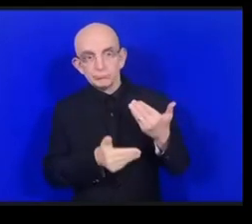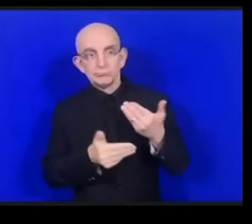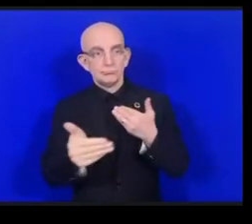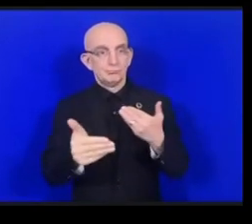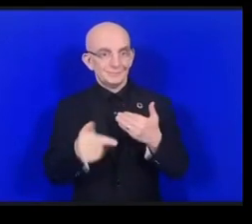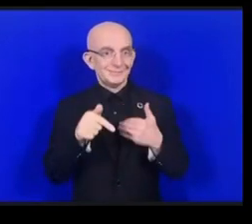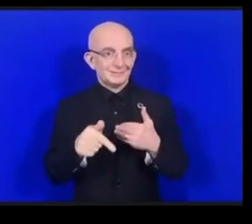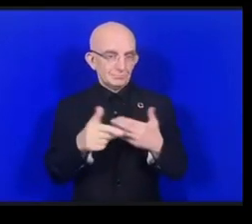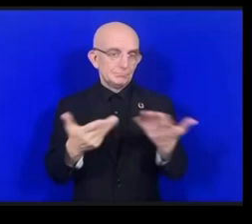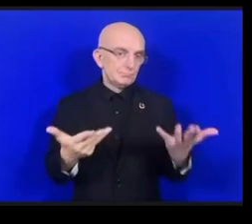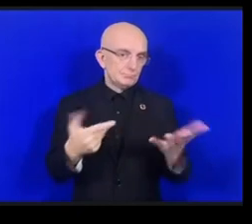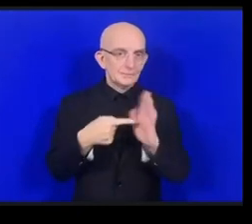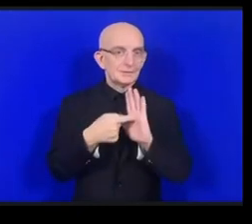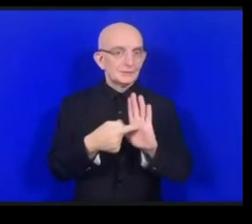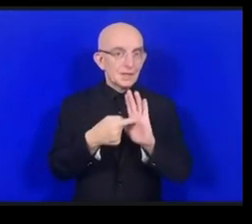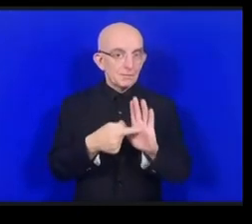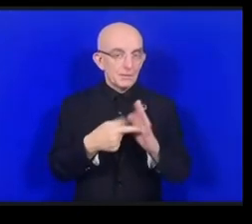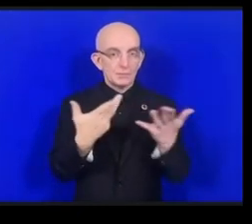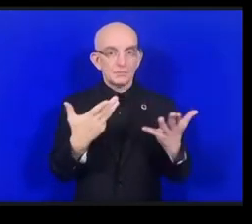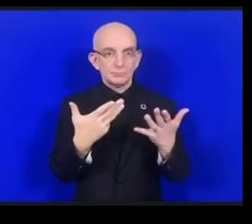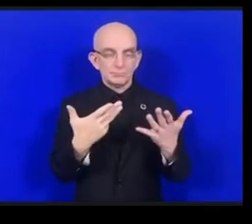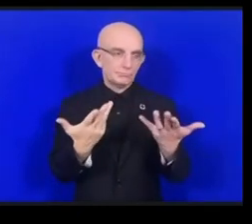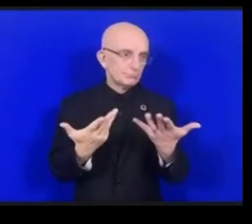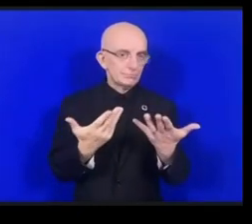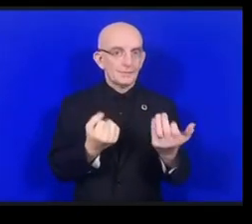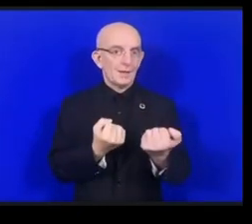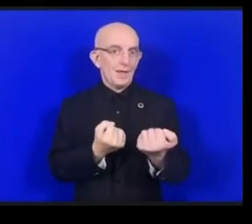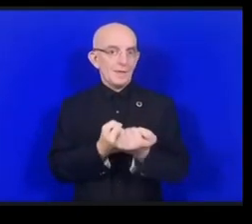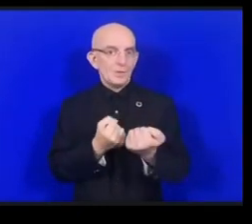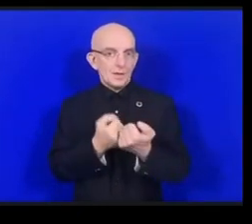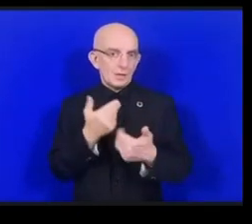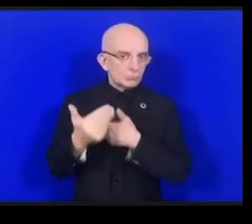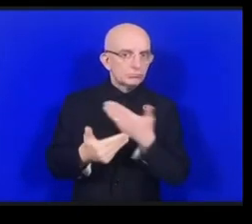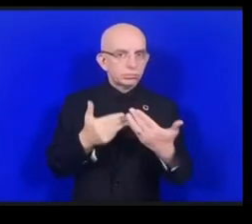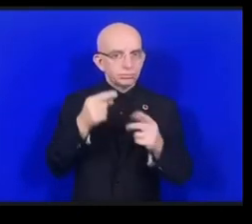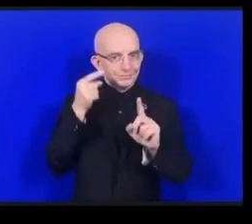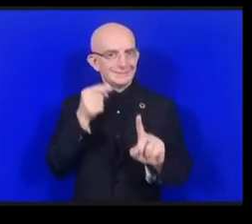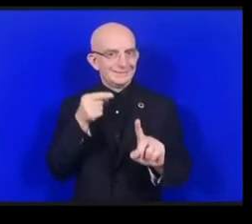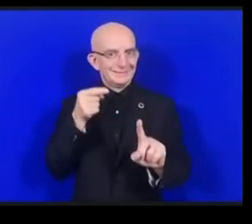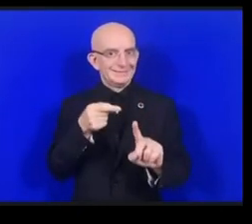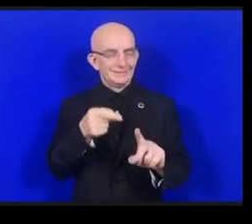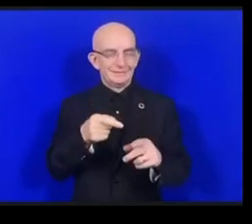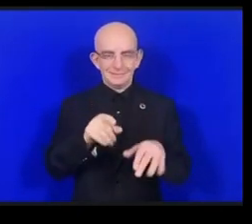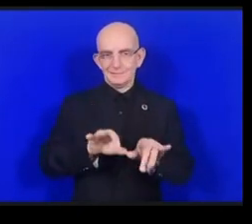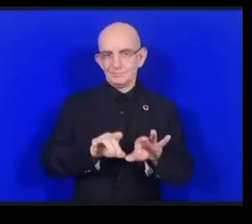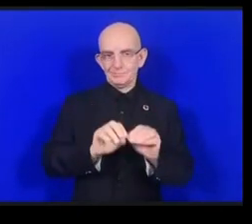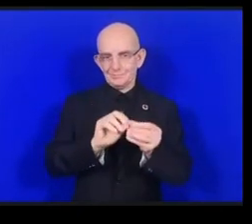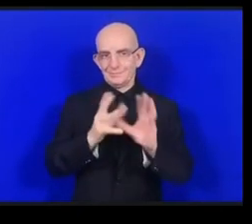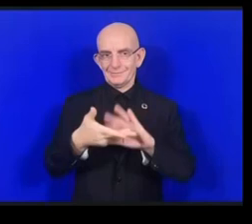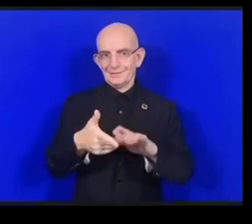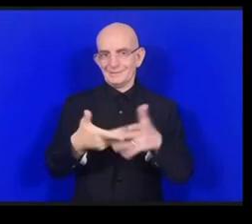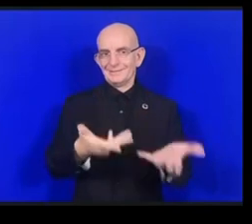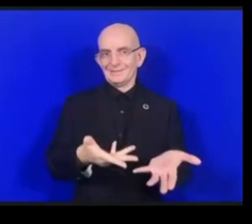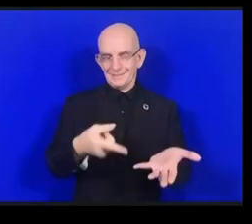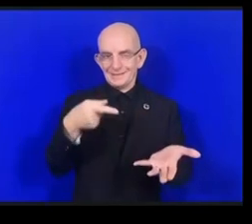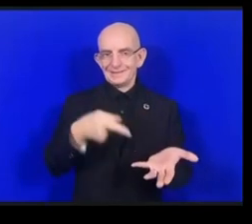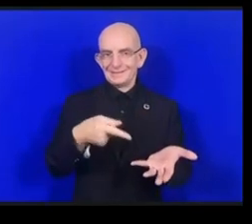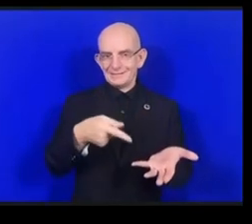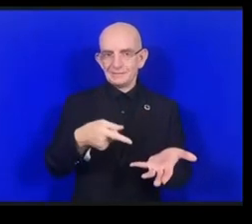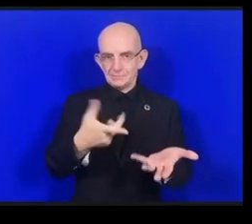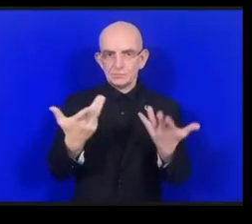and uh e uh internet and the carbon foodprint this is also very important that